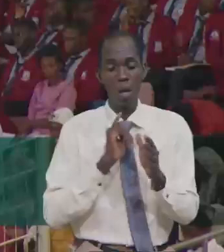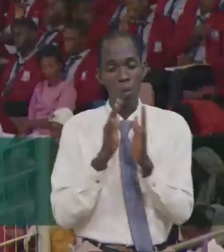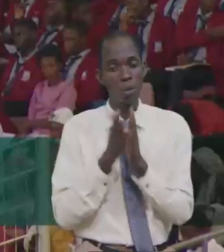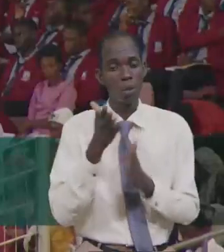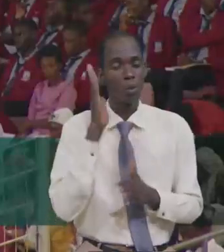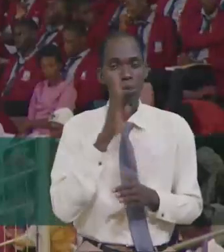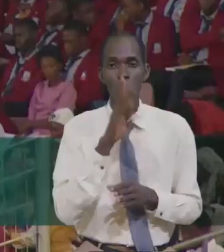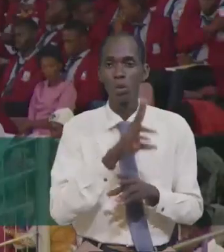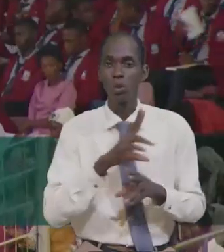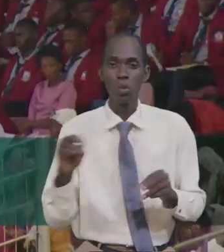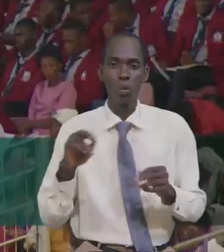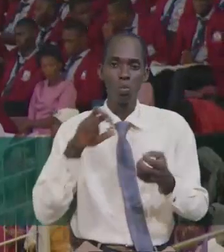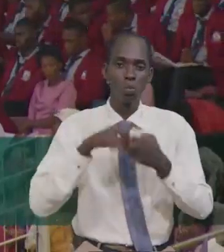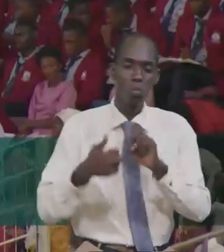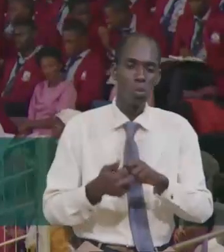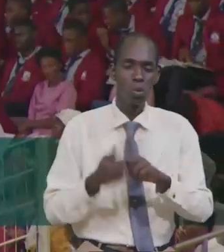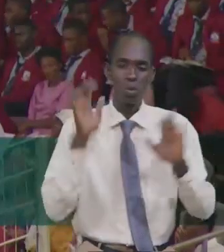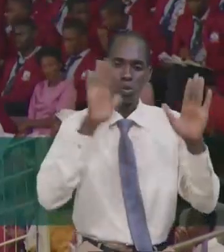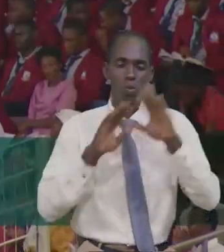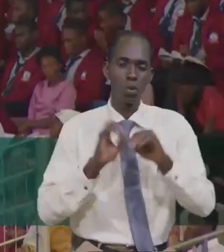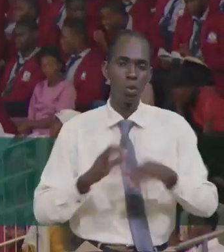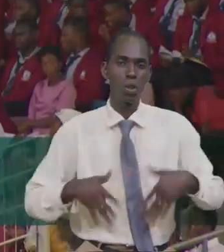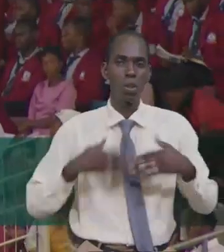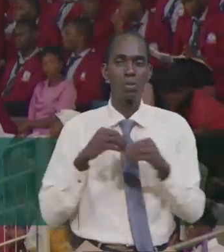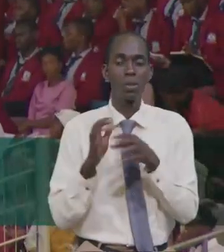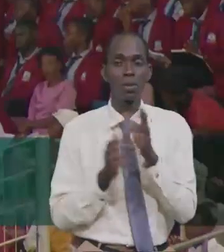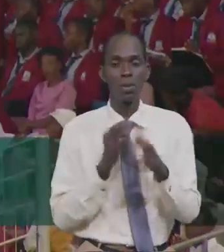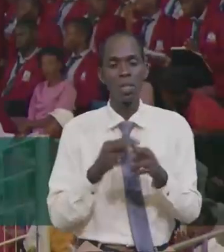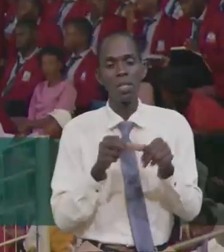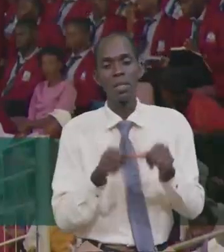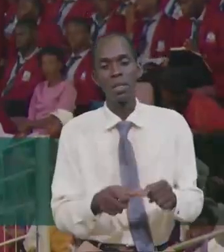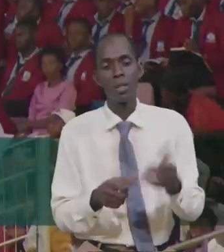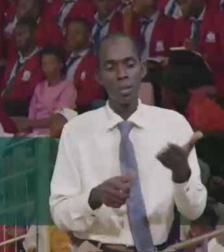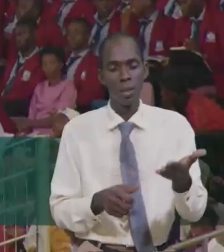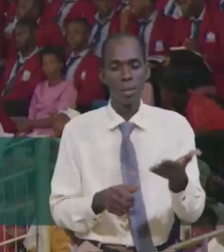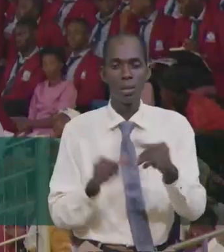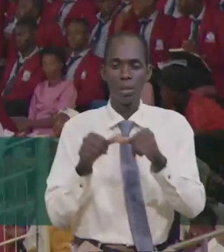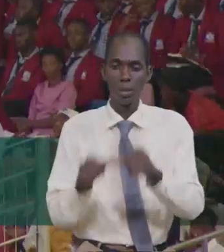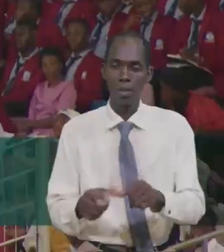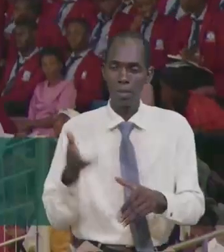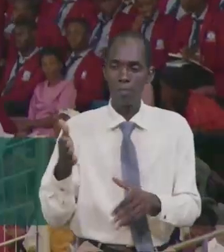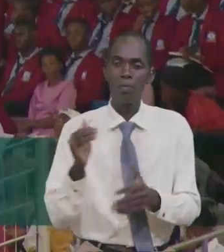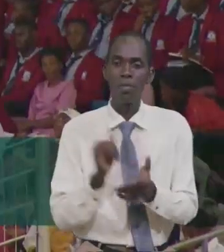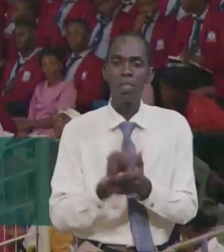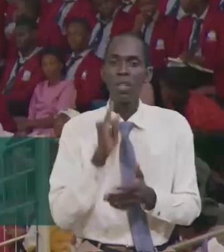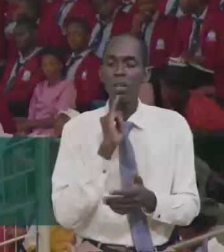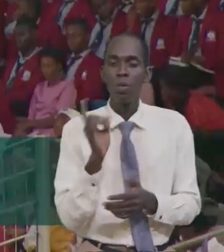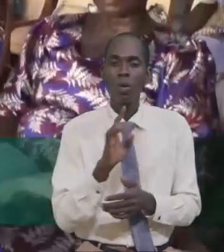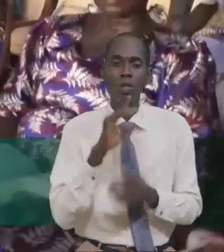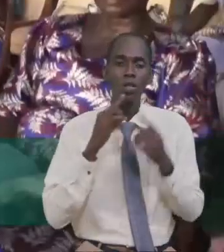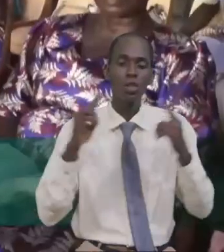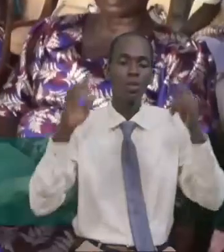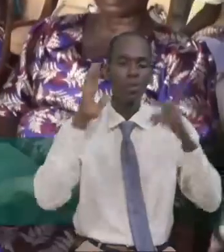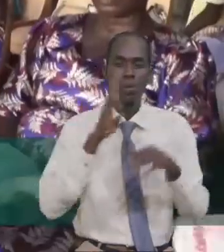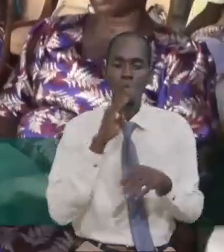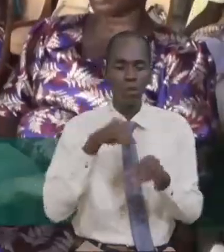your success will be. You will succeed in Jesus' name. For their calamity shall rise suddenly, and who